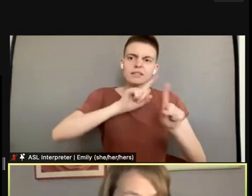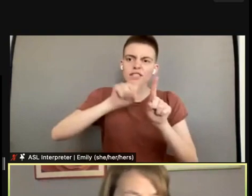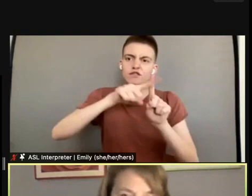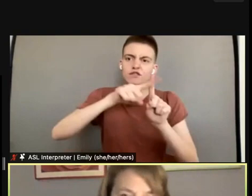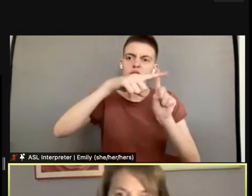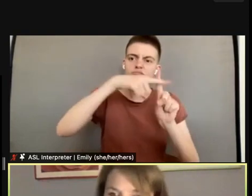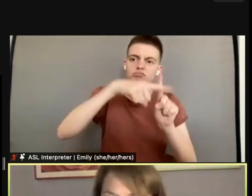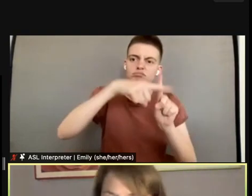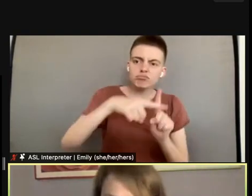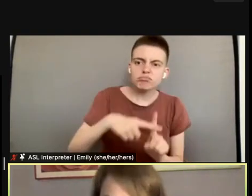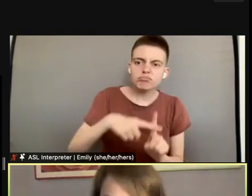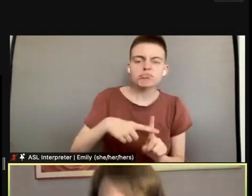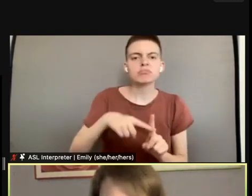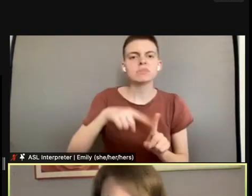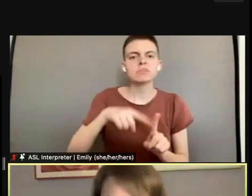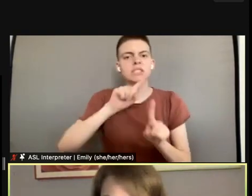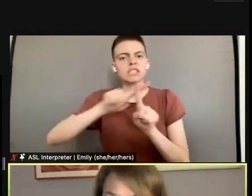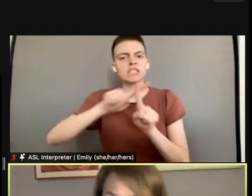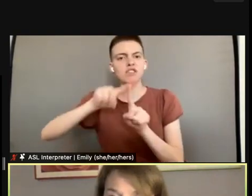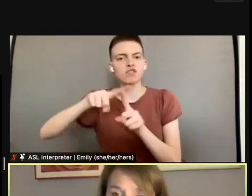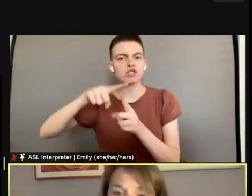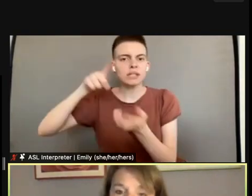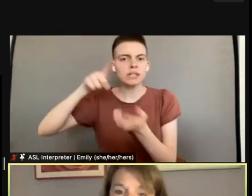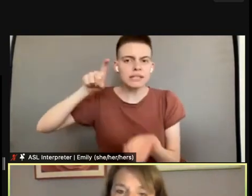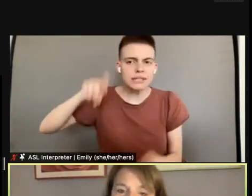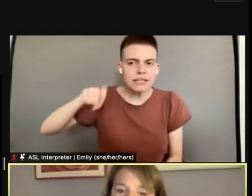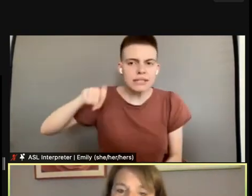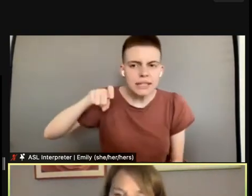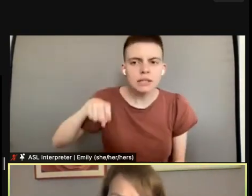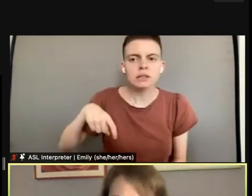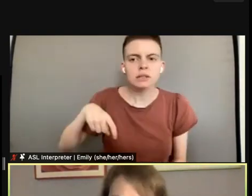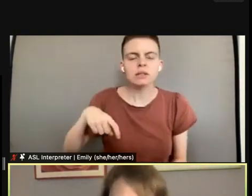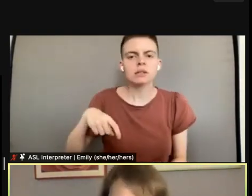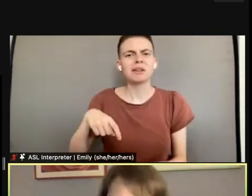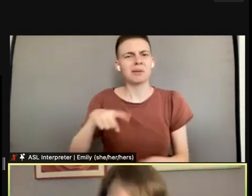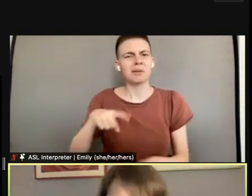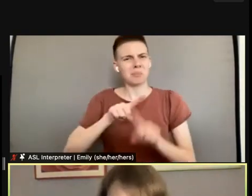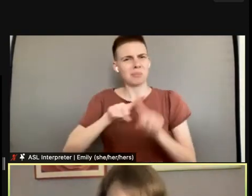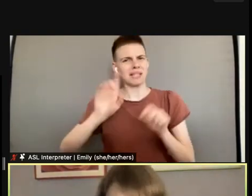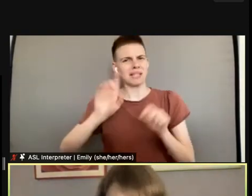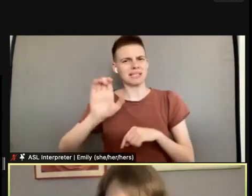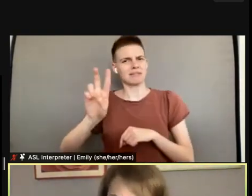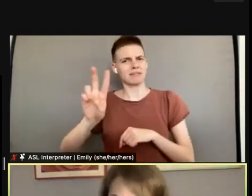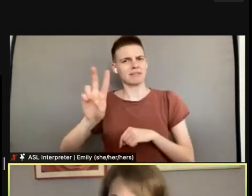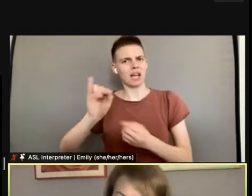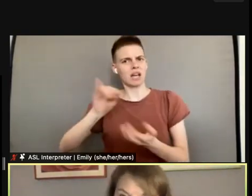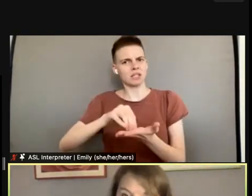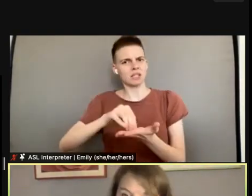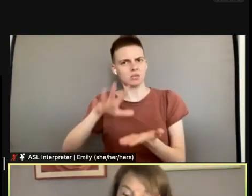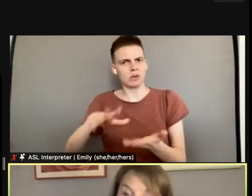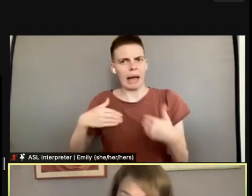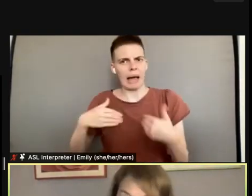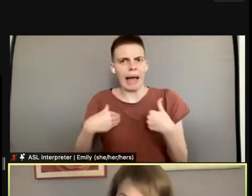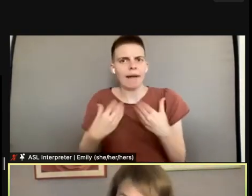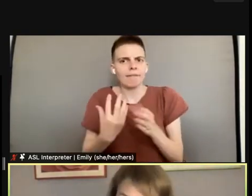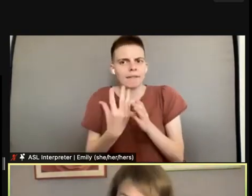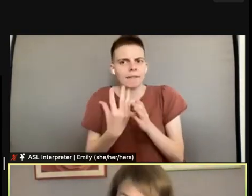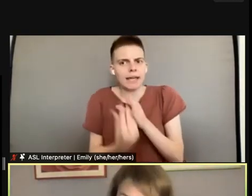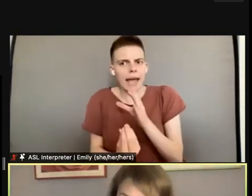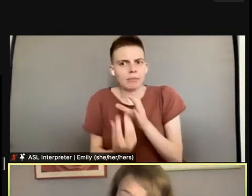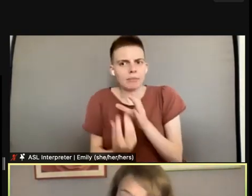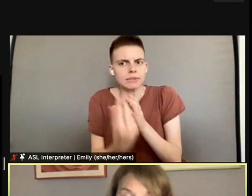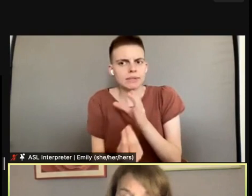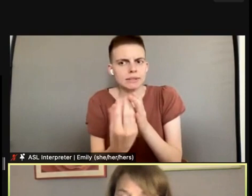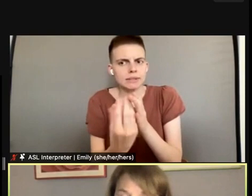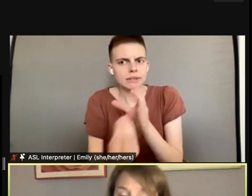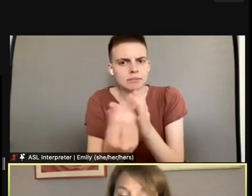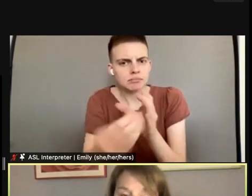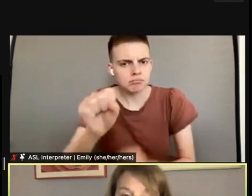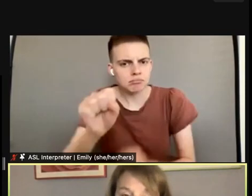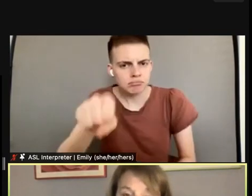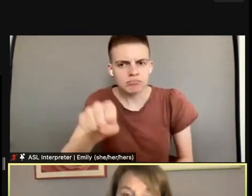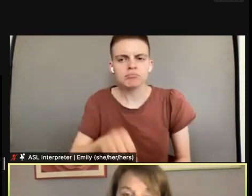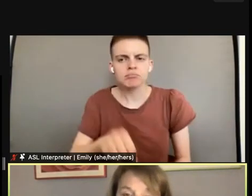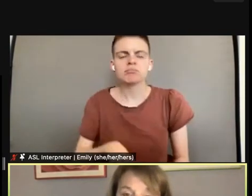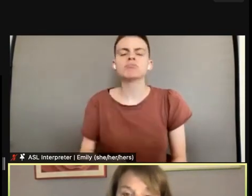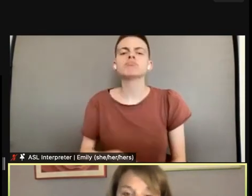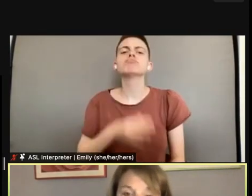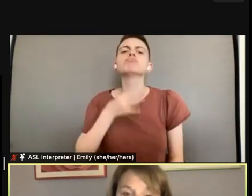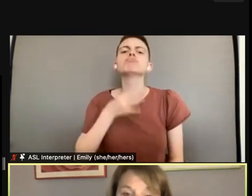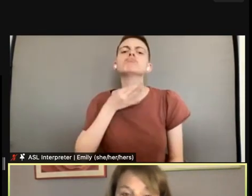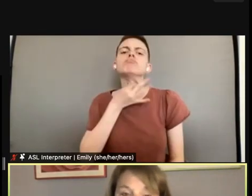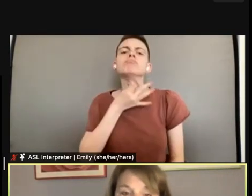these kind of splinters in their learning. I just wonder if some of that can be